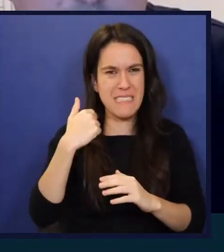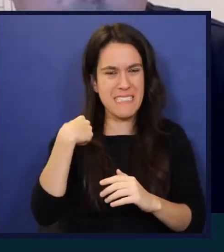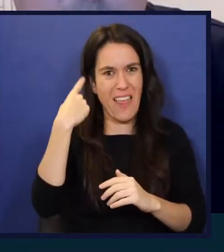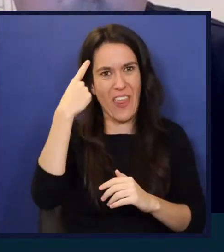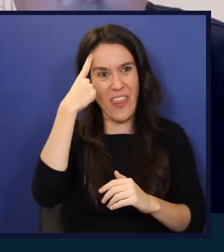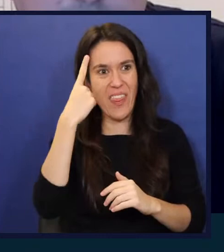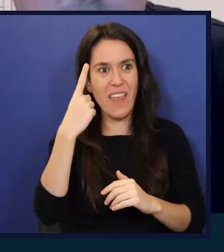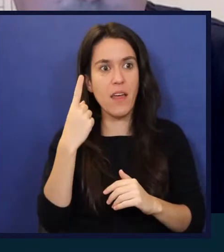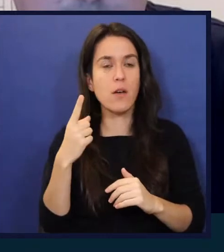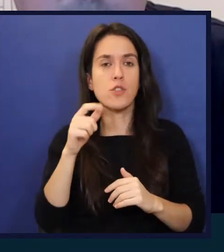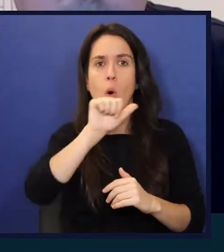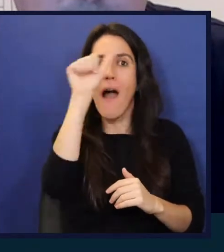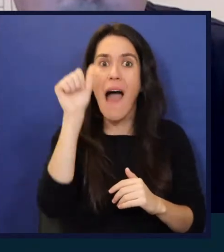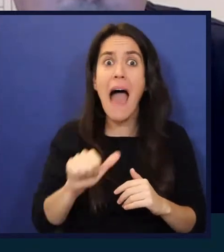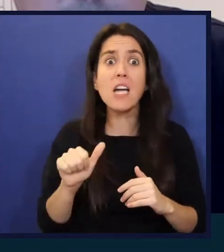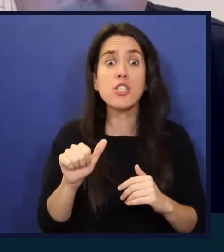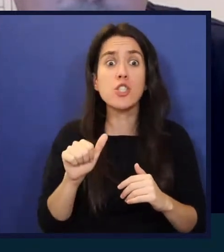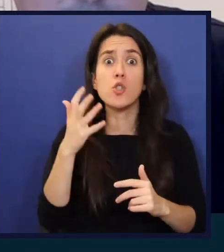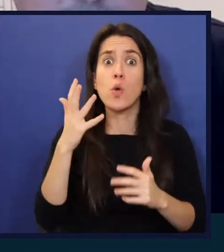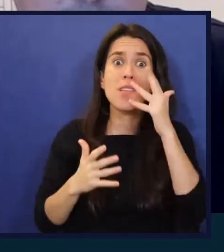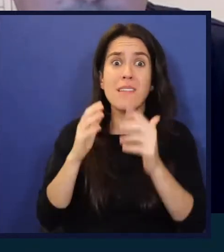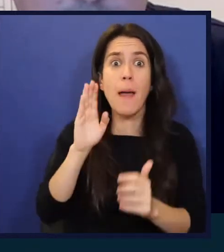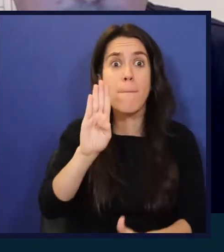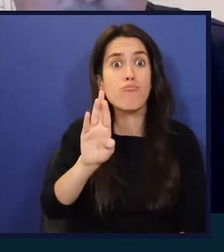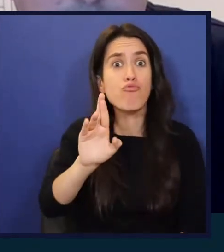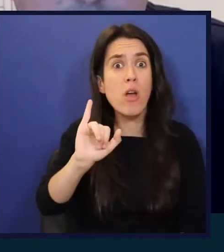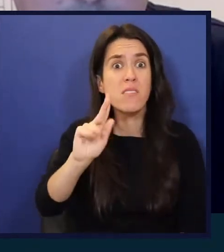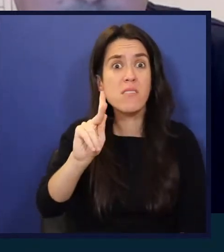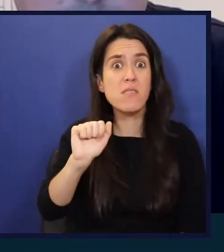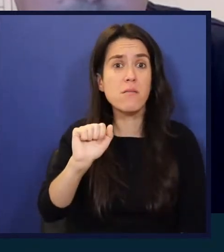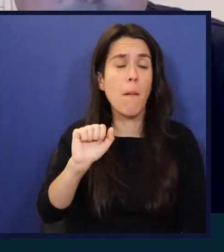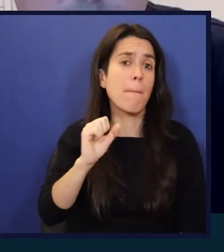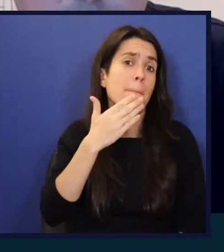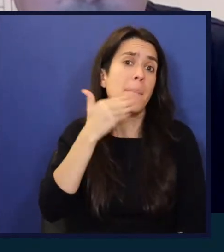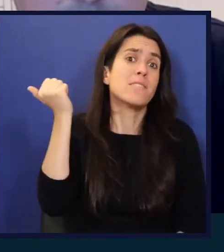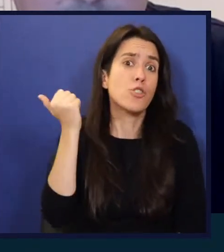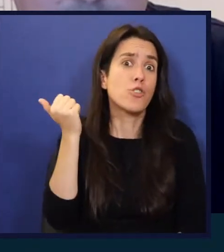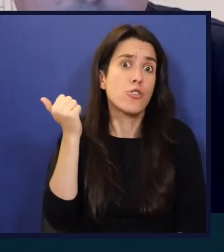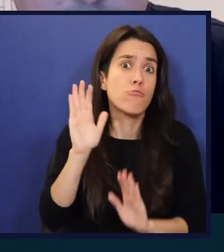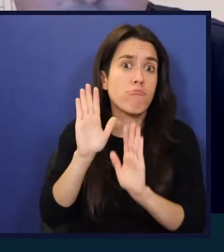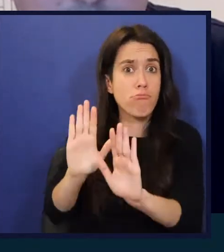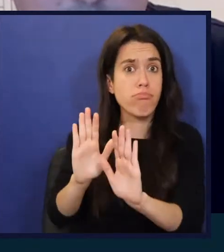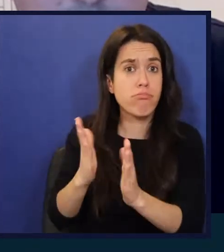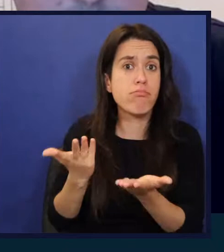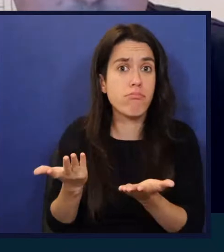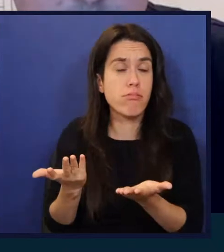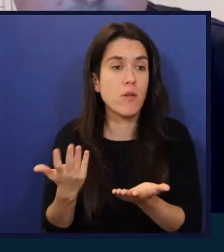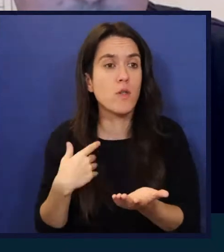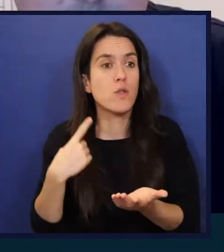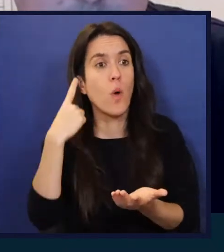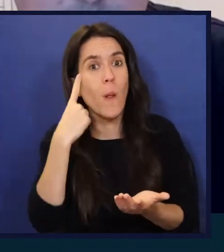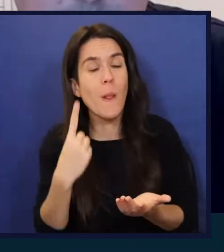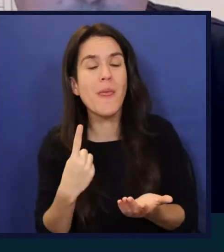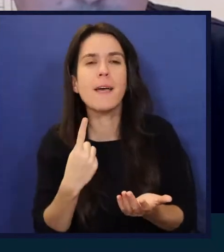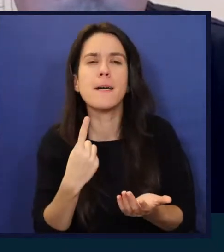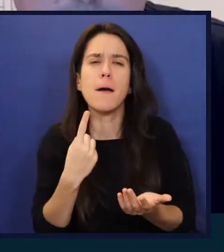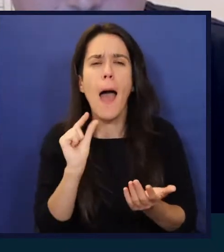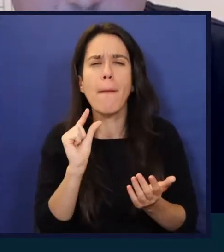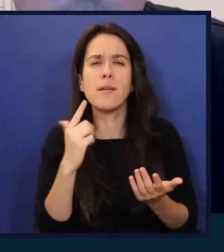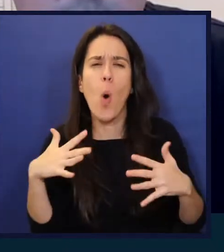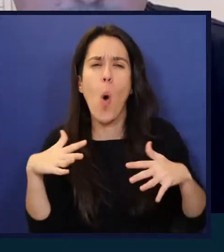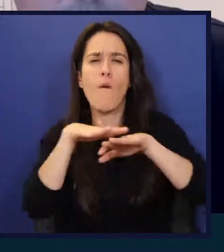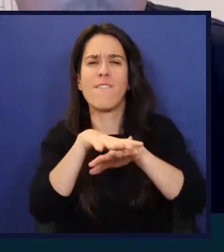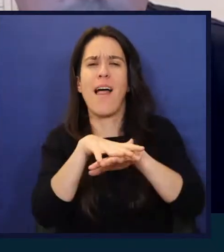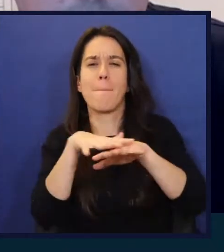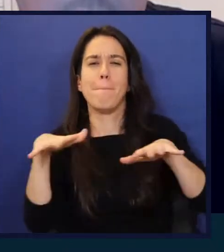with Azure Databricks. So you're right. In a lot of these cases, what you'll notice is that there is some amount of overlap that may happen,